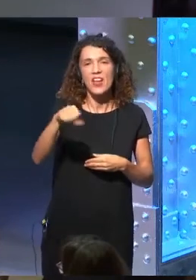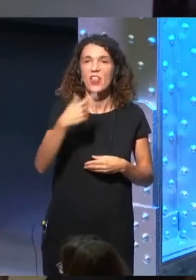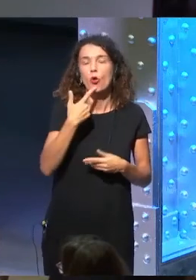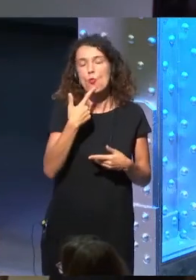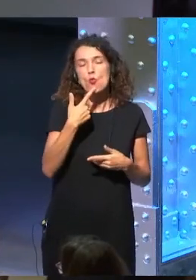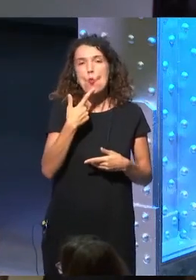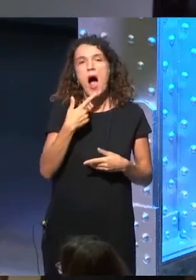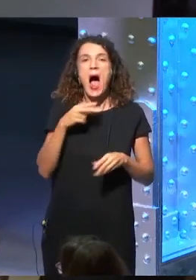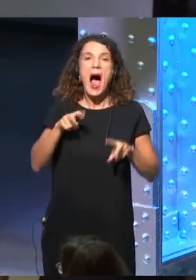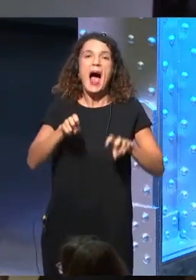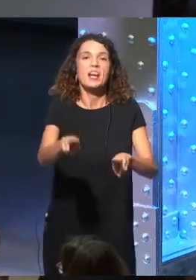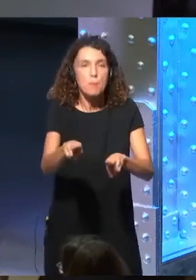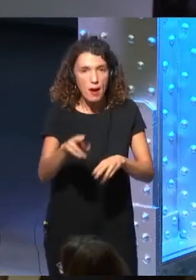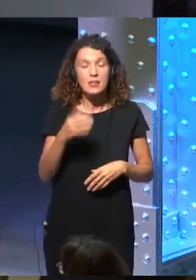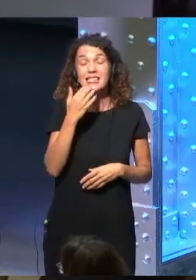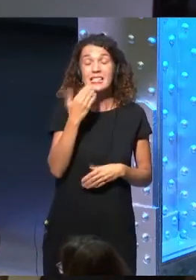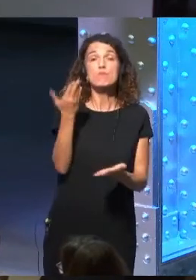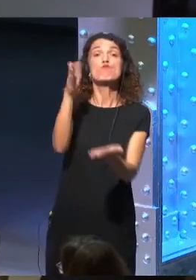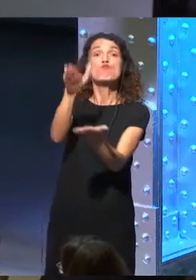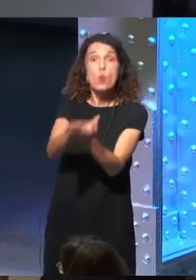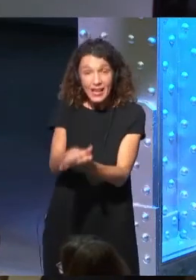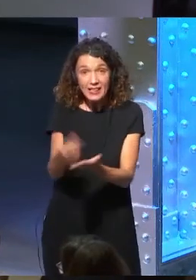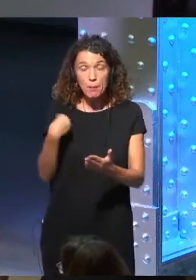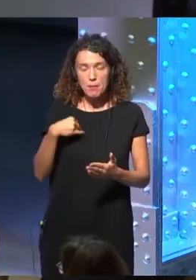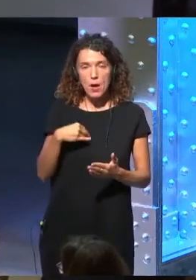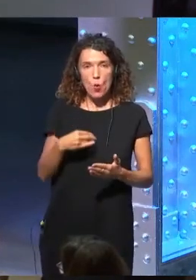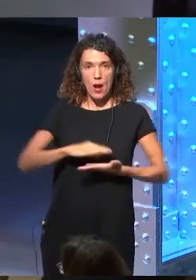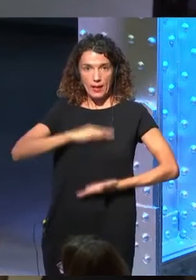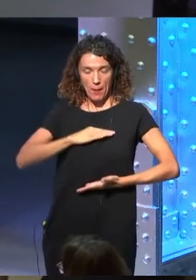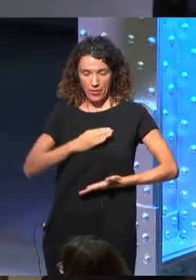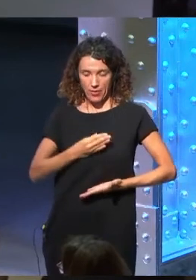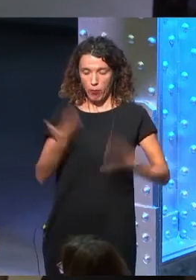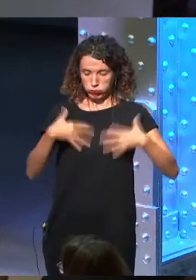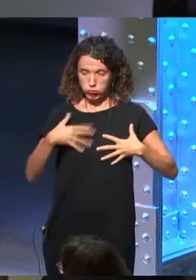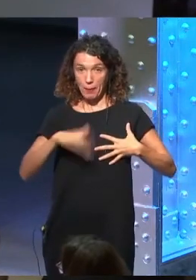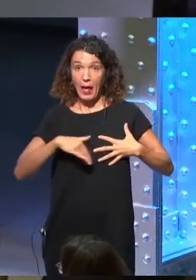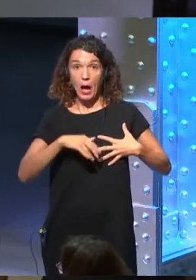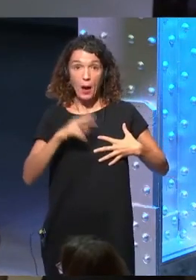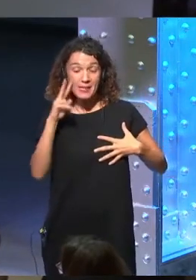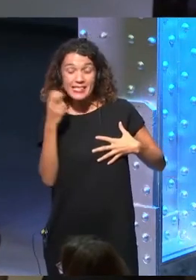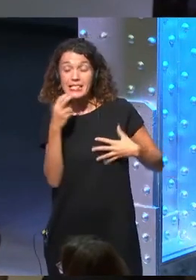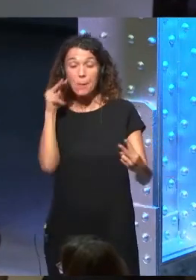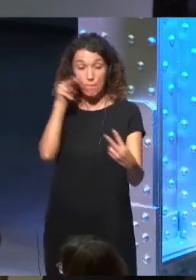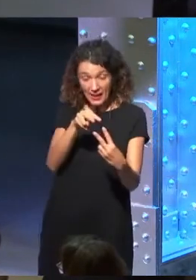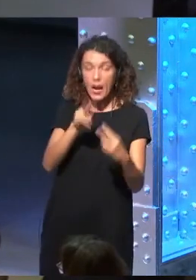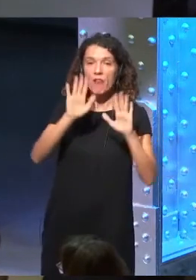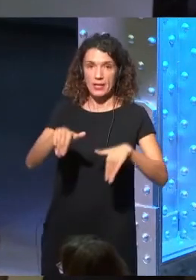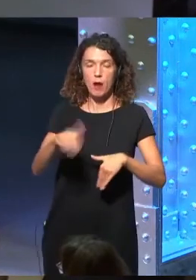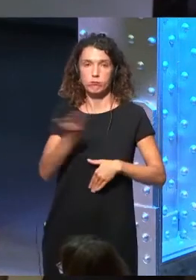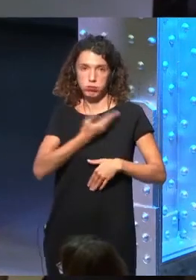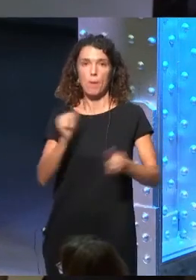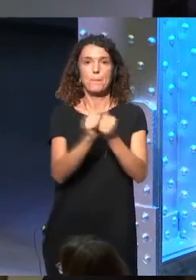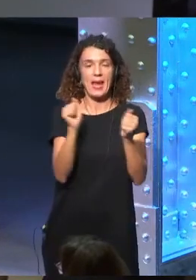death, it retained its capacity to turn people to stone. But he then, as you can see on the left